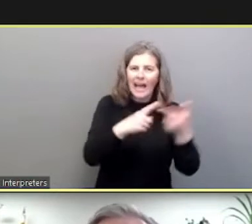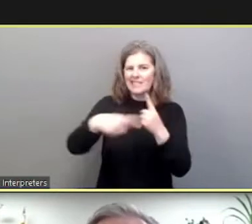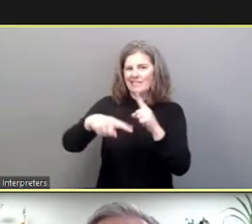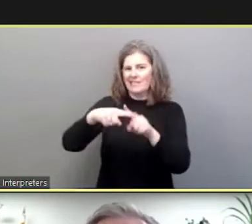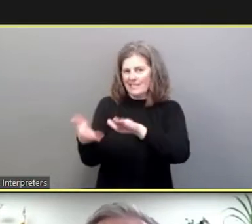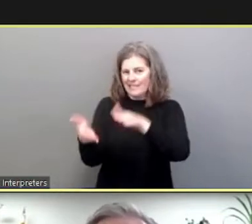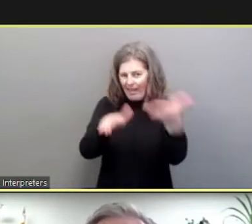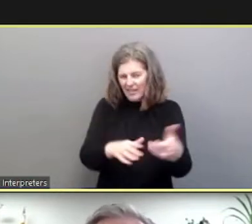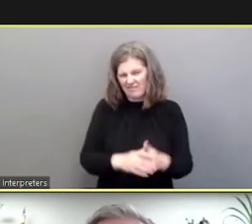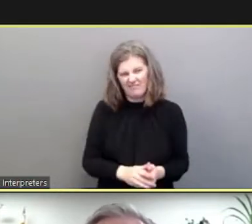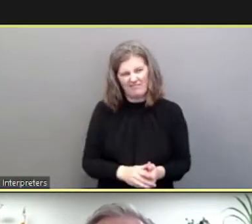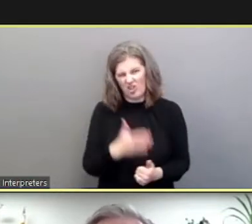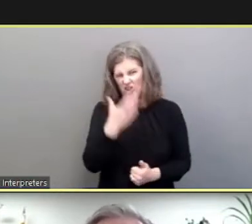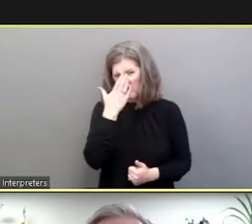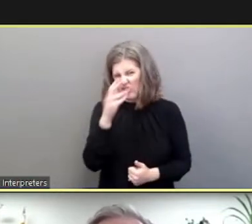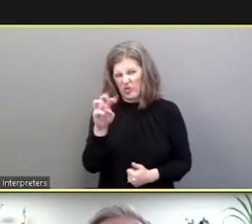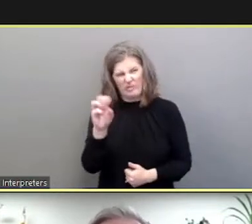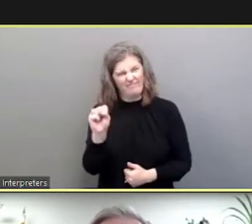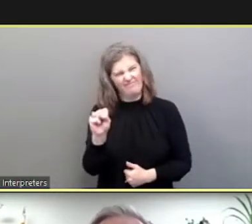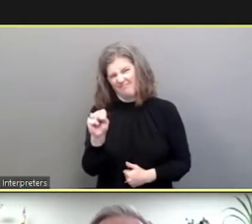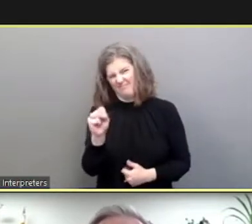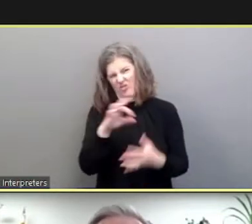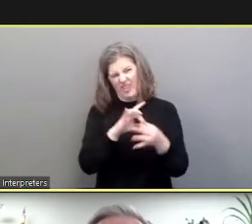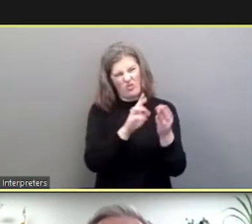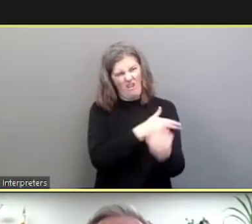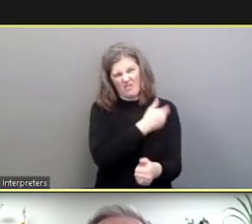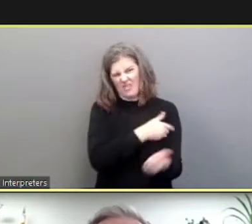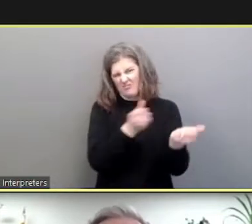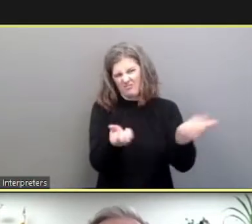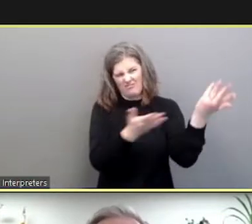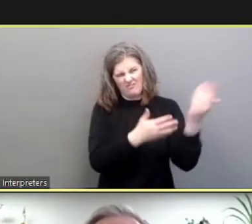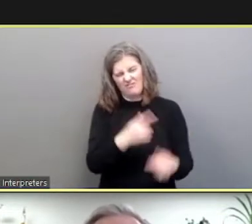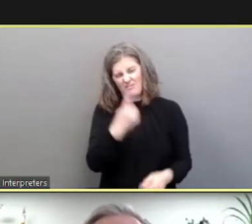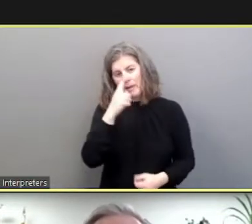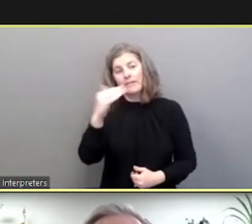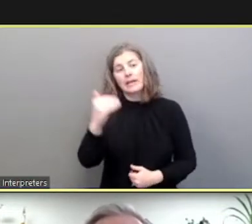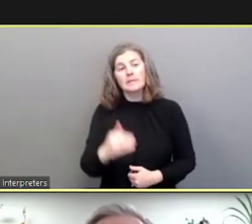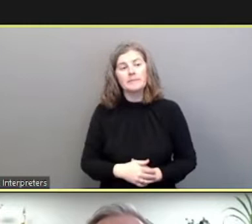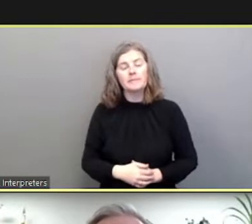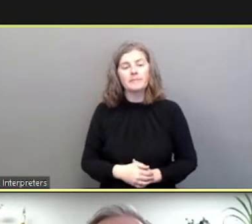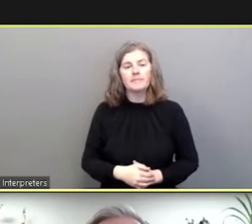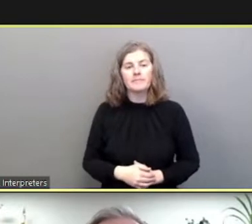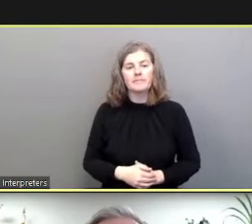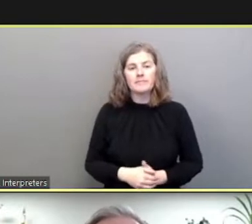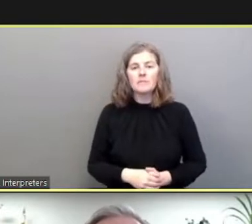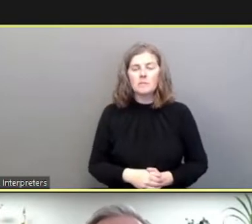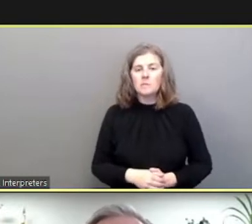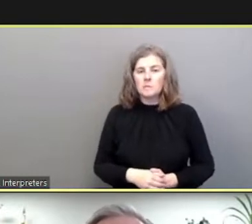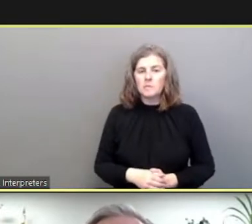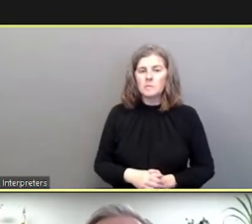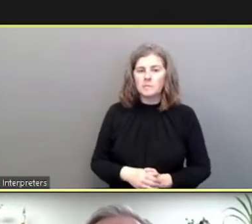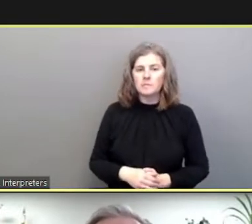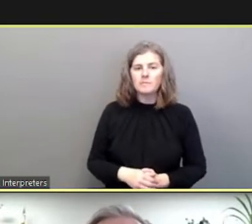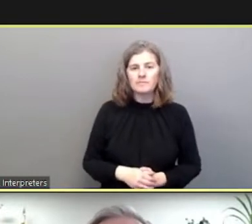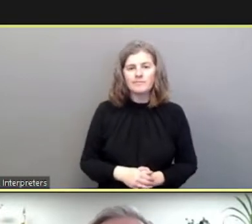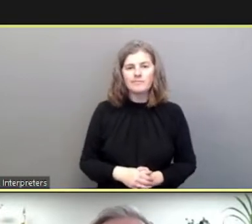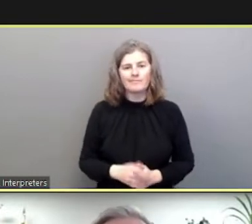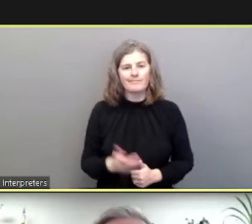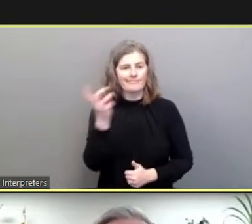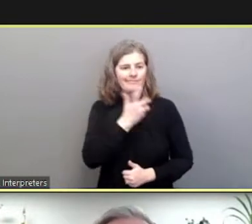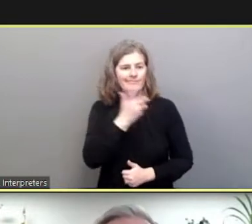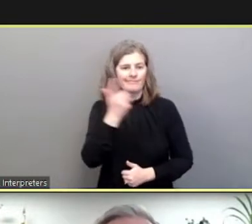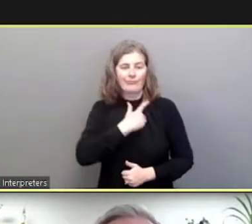not very good news with hospitalizations. Next slide, please. You can see we continue to be quite